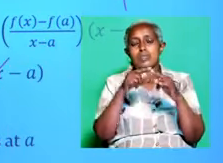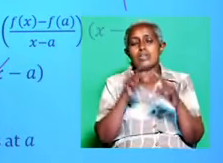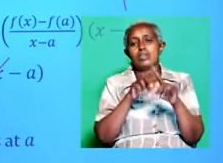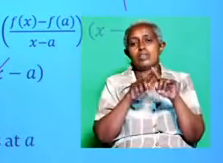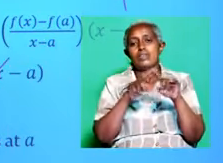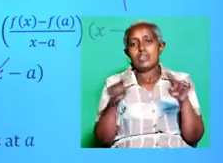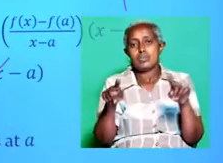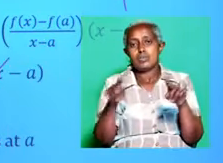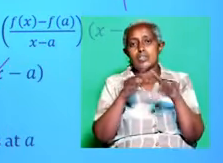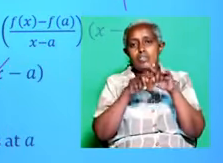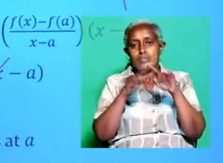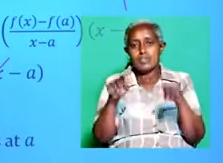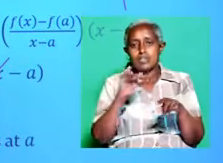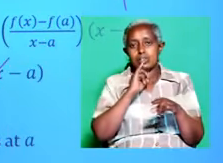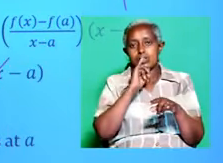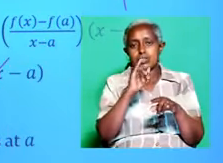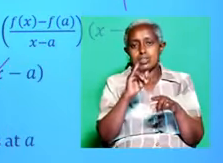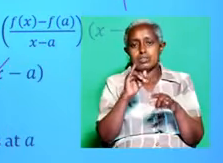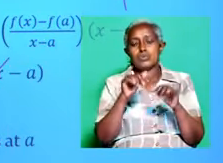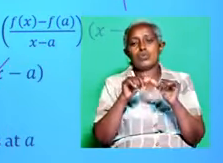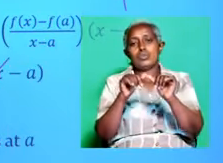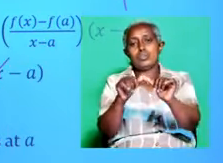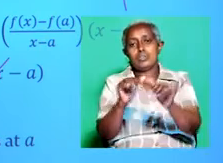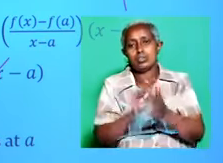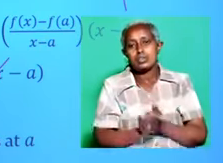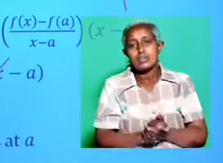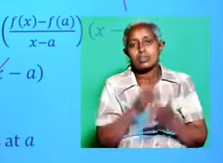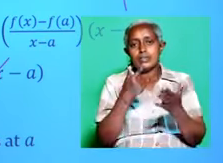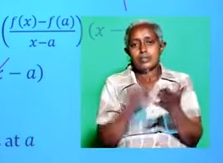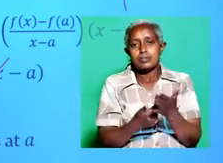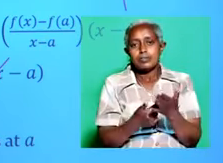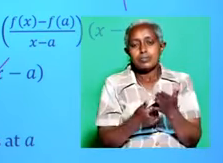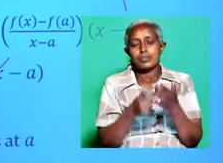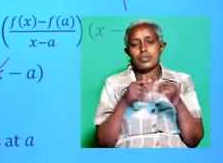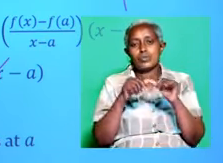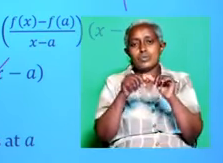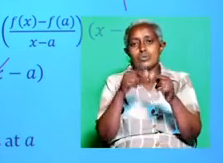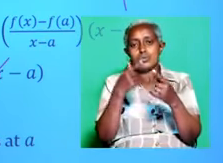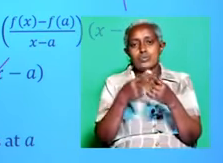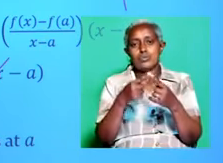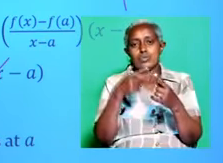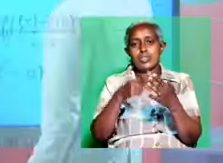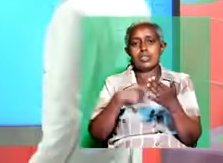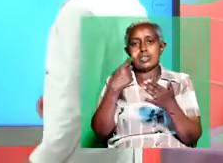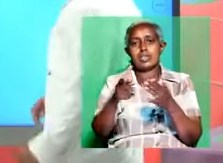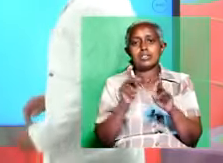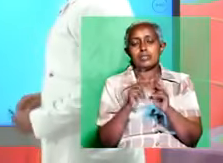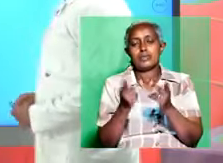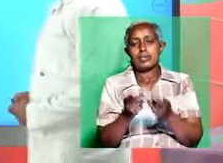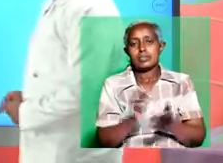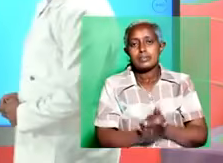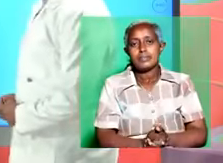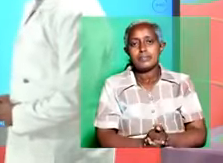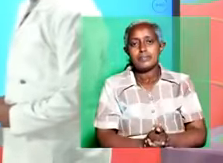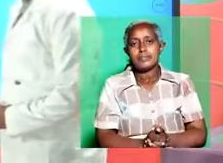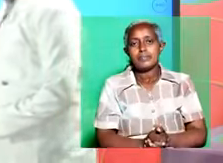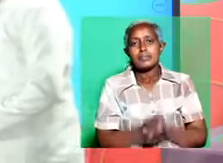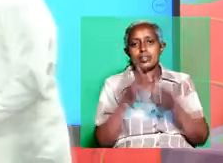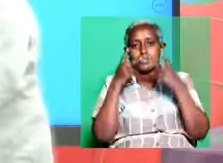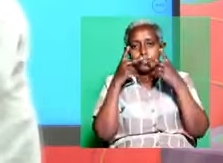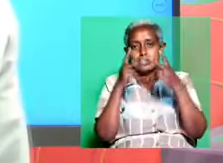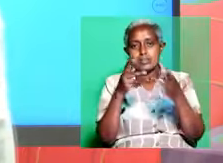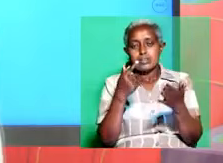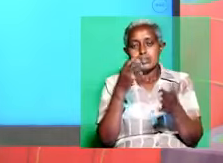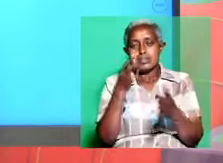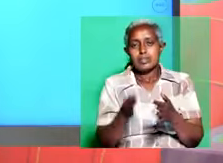but differentiability implies continuity. So this is it. Now let's continue to the next part. Now let's see this